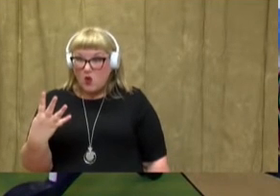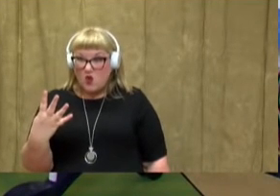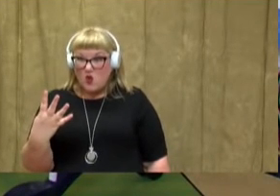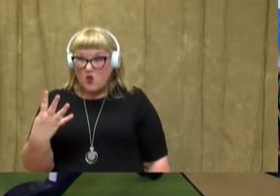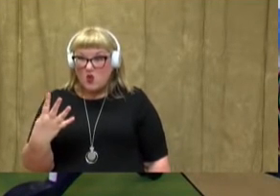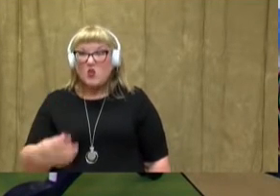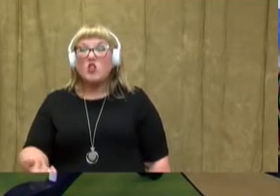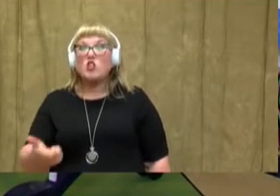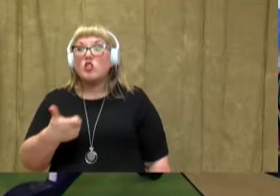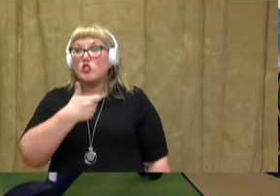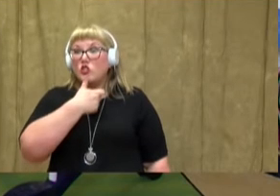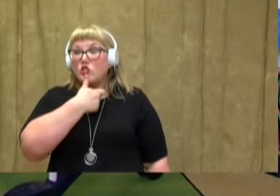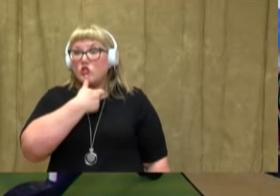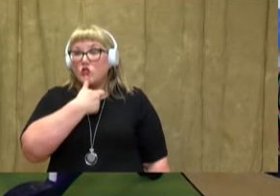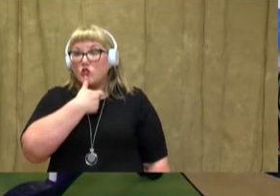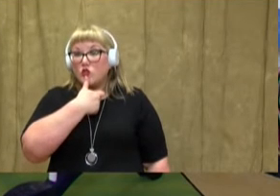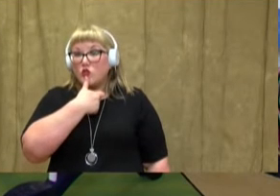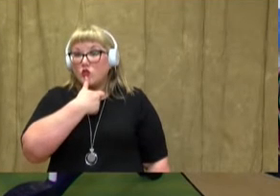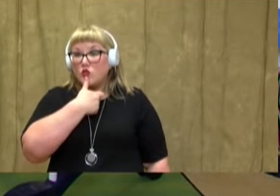dos, tres, cuatro